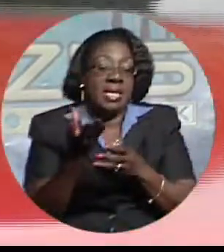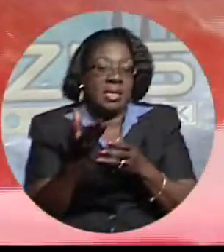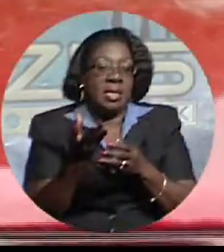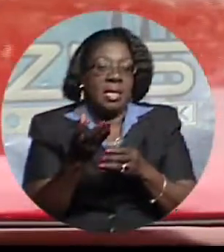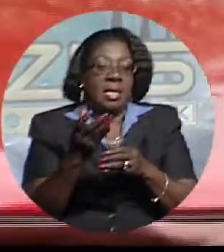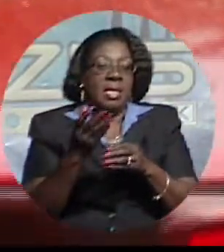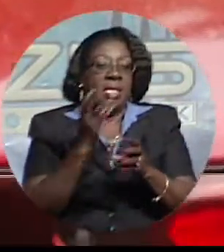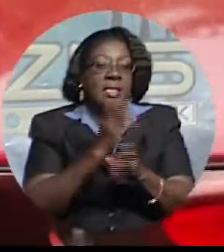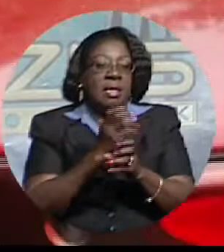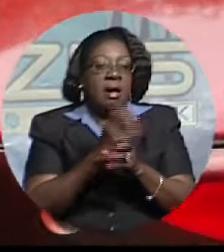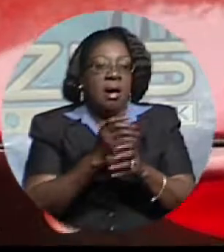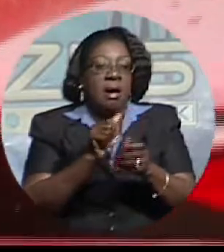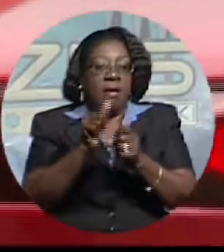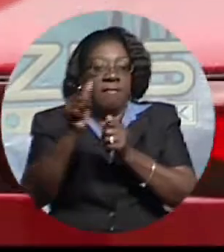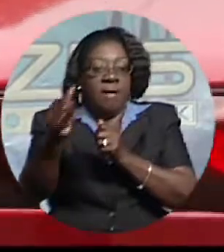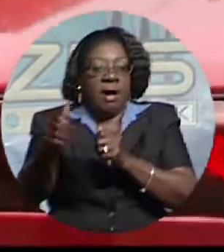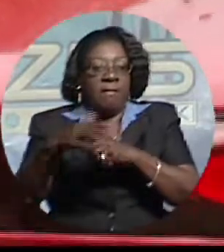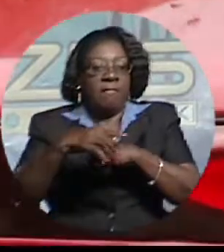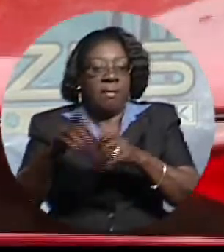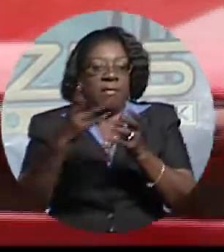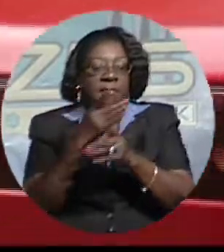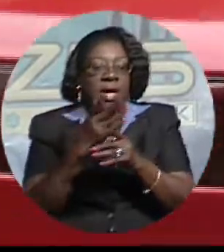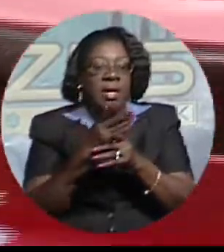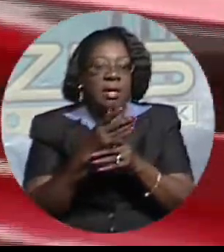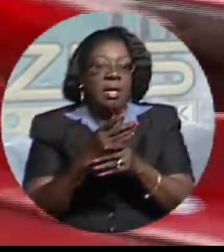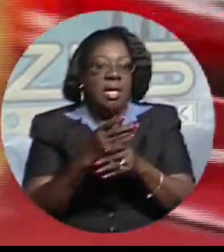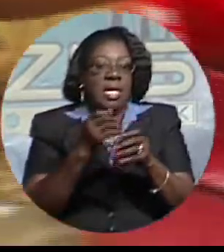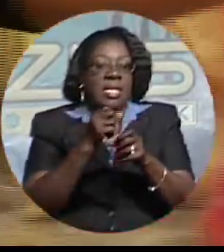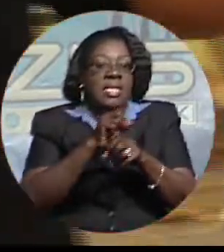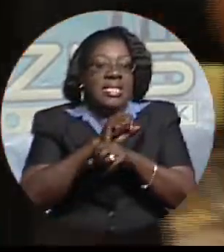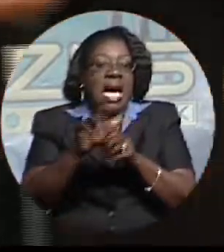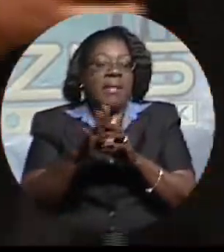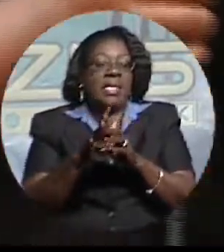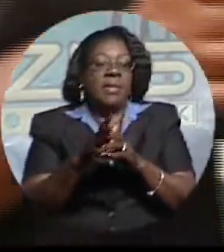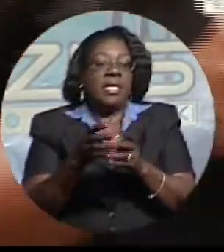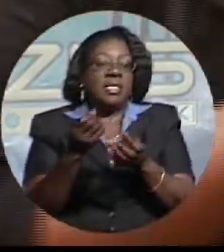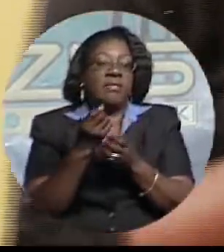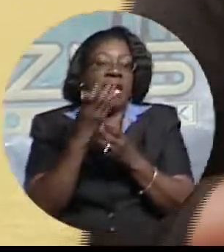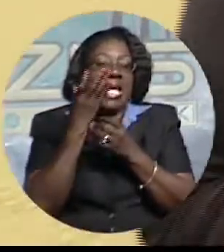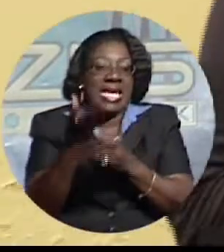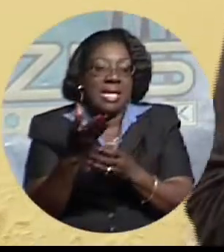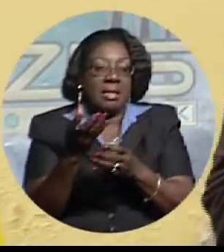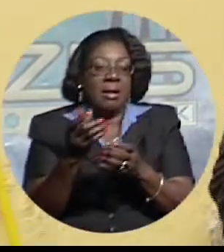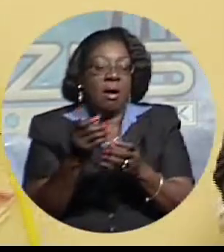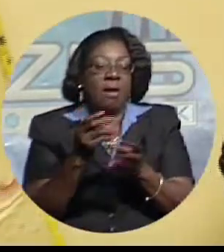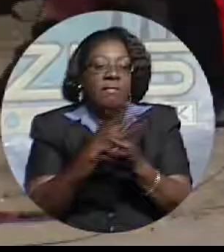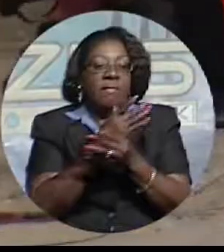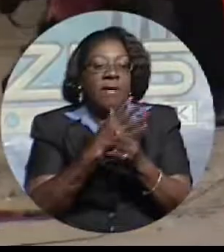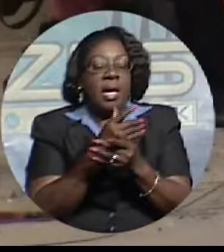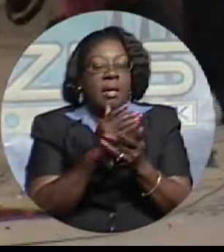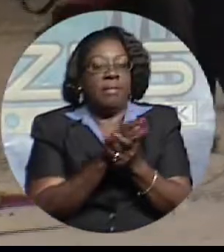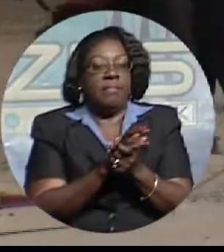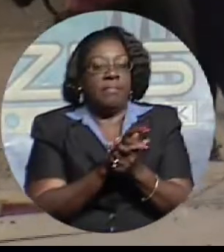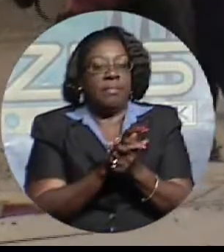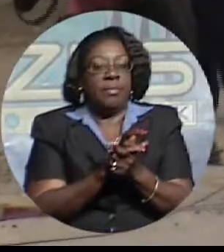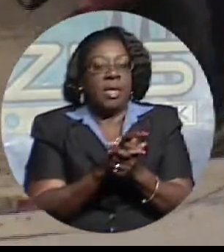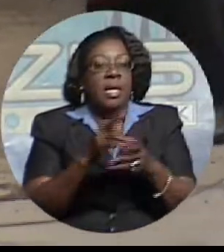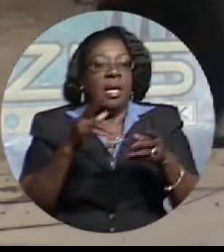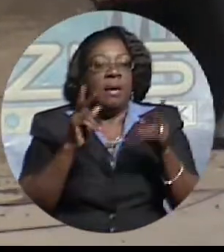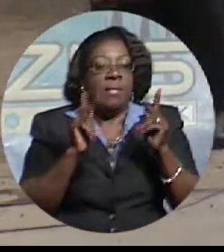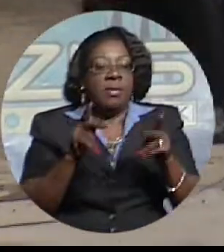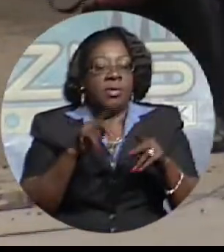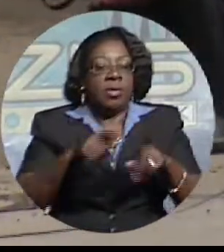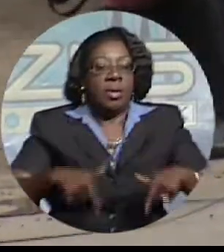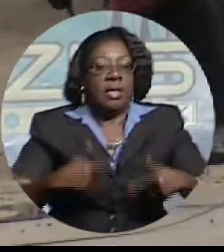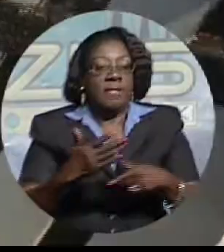that was parked some feet away from the fire, suffering extensive damage to the exterior from the heat of this blaze. Residents in the area say